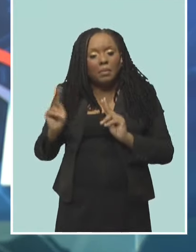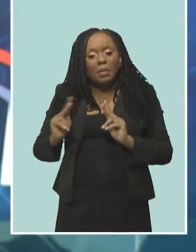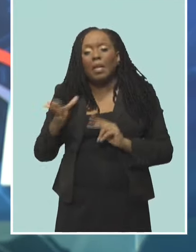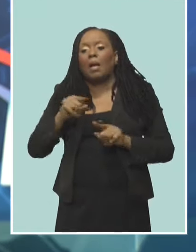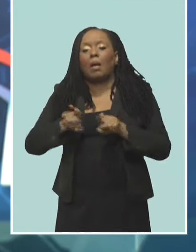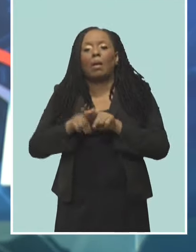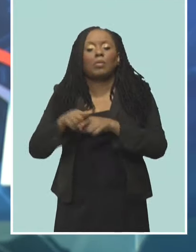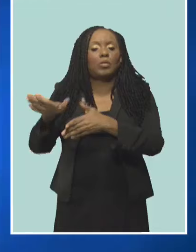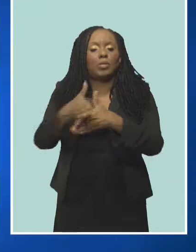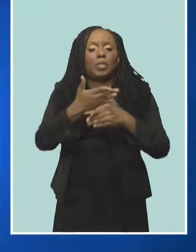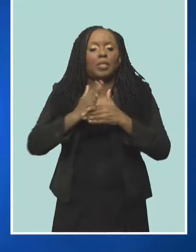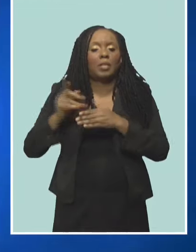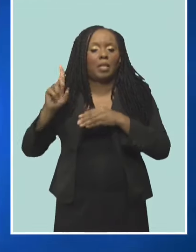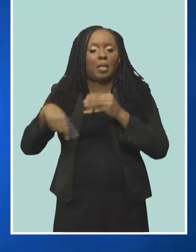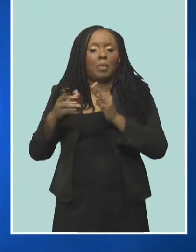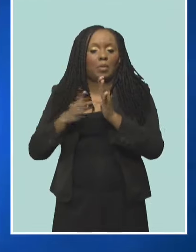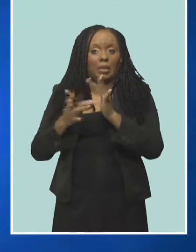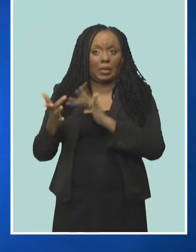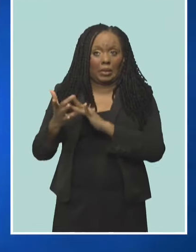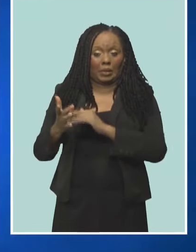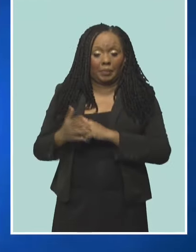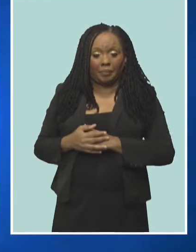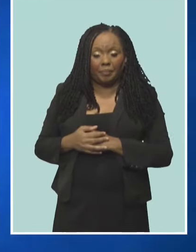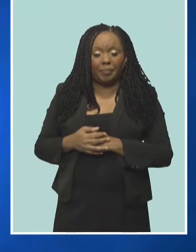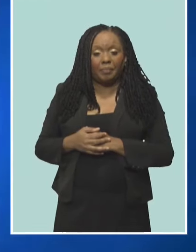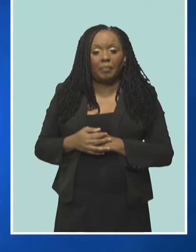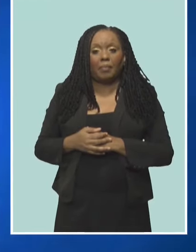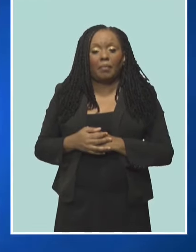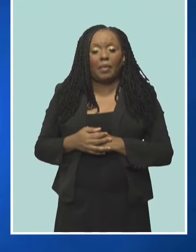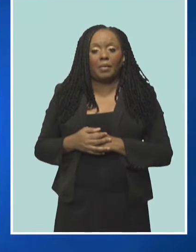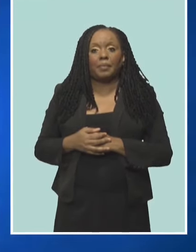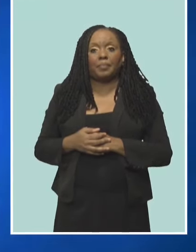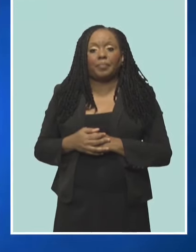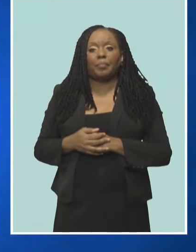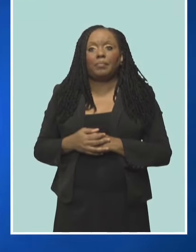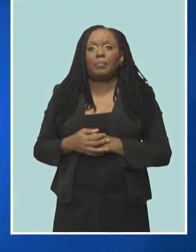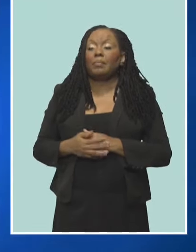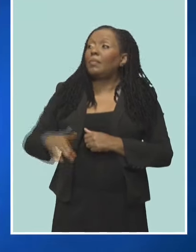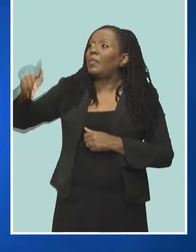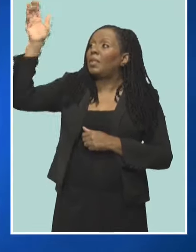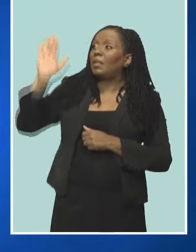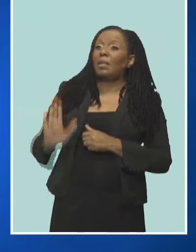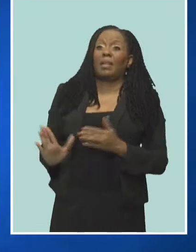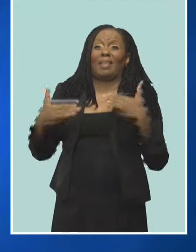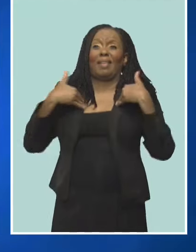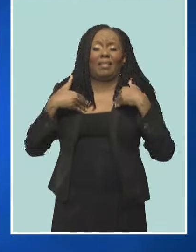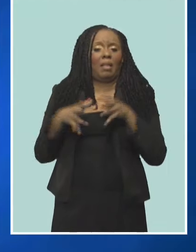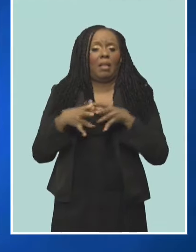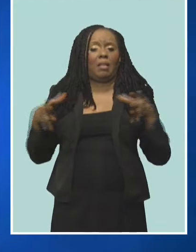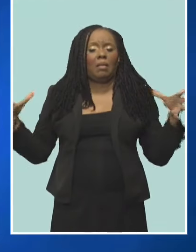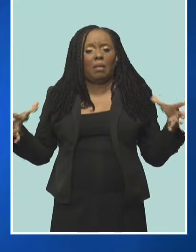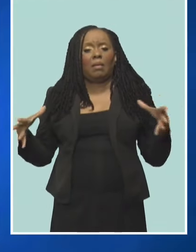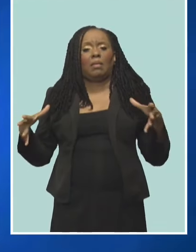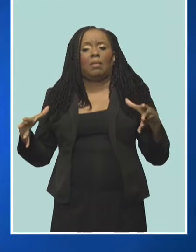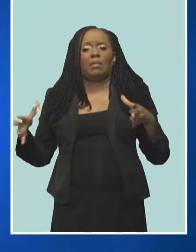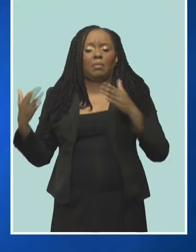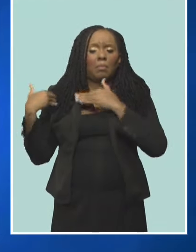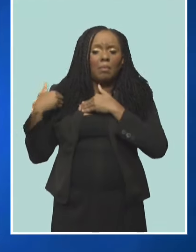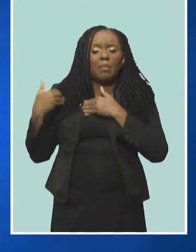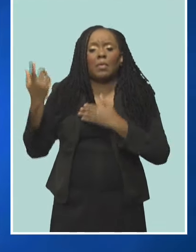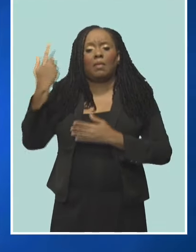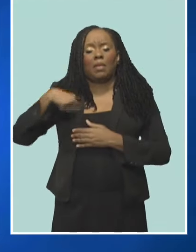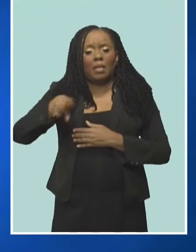people. God has so much for us to do as a diocese, so much